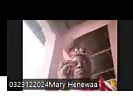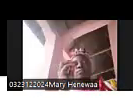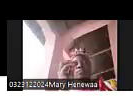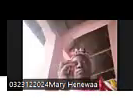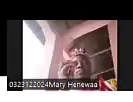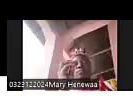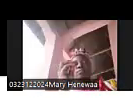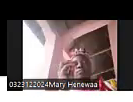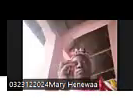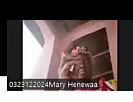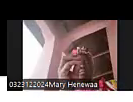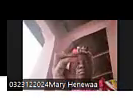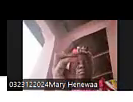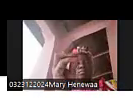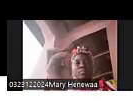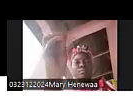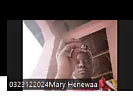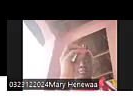O.